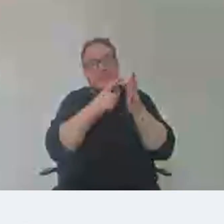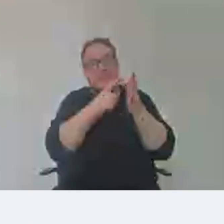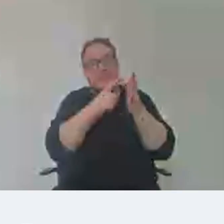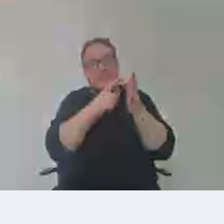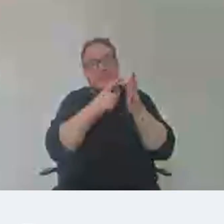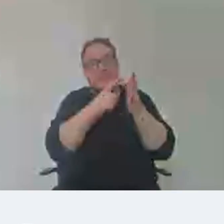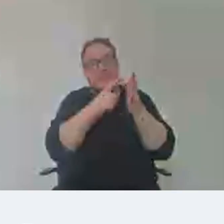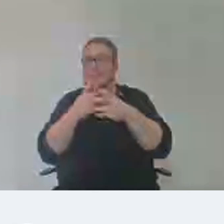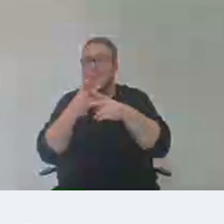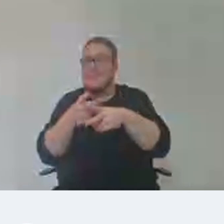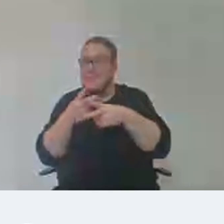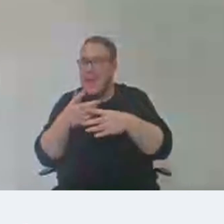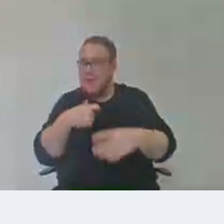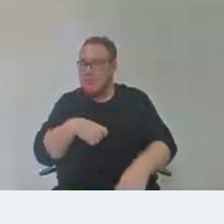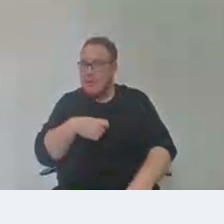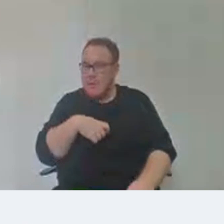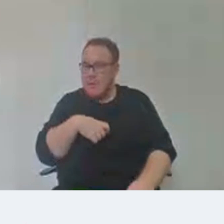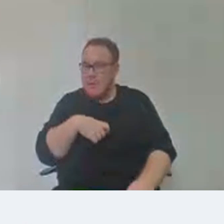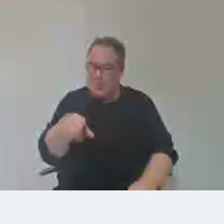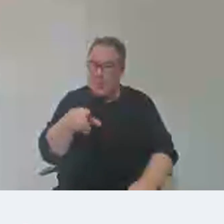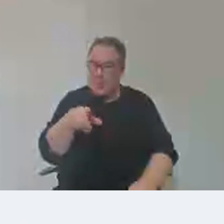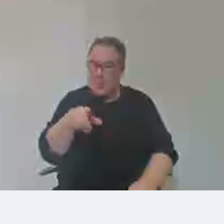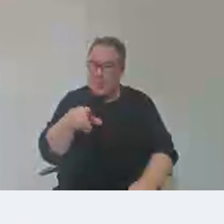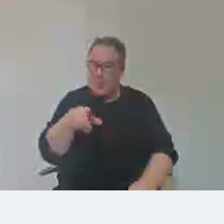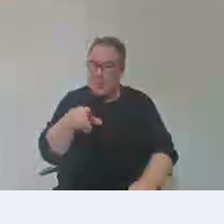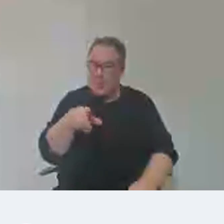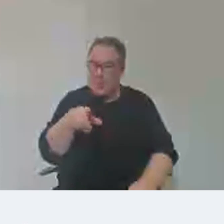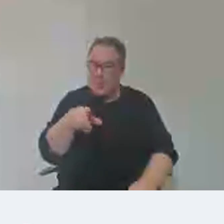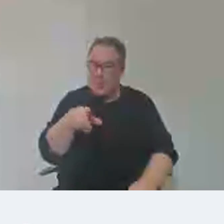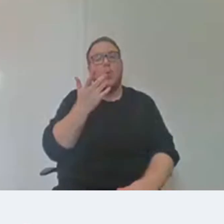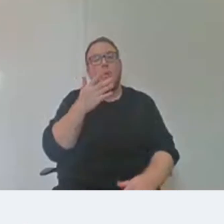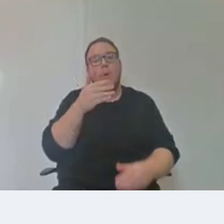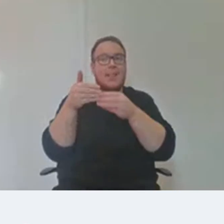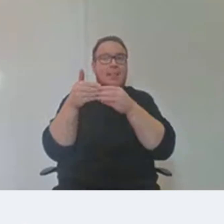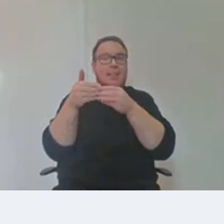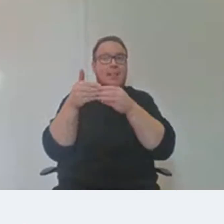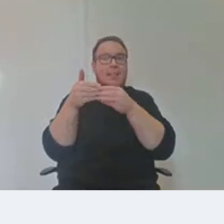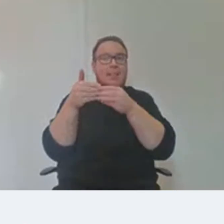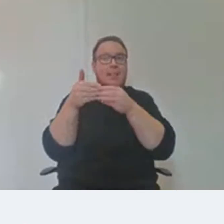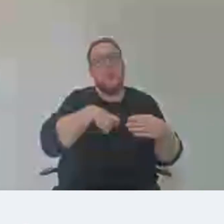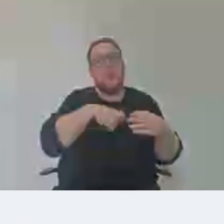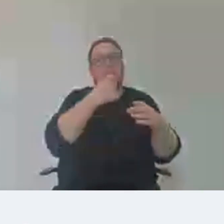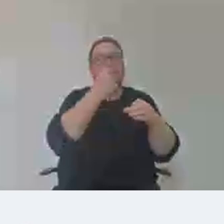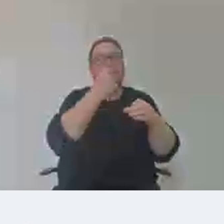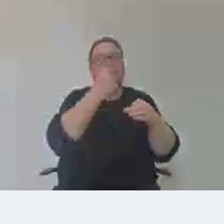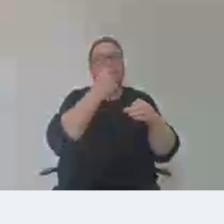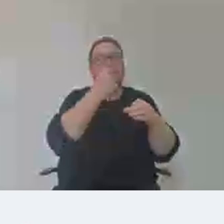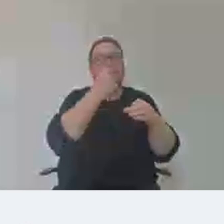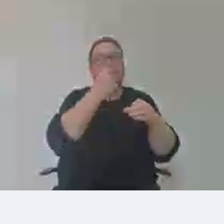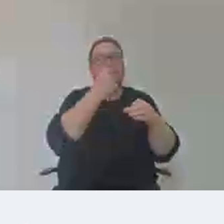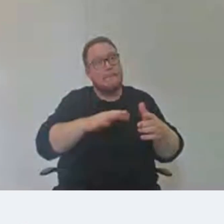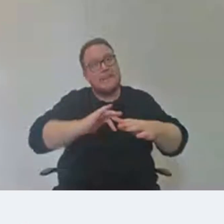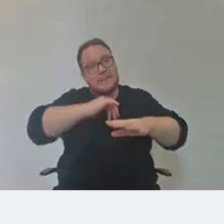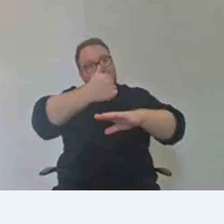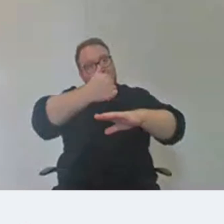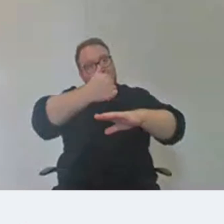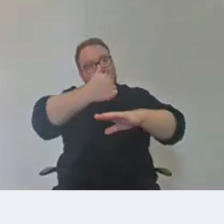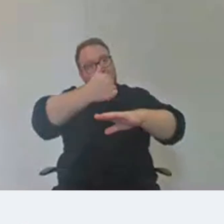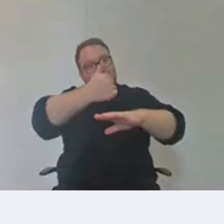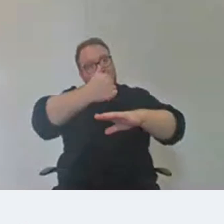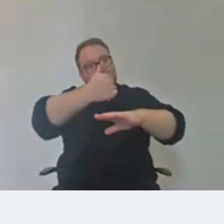a leadership role for general practice and GPs. So we've established 25 primary care networks